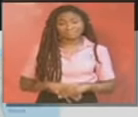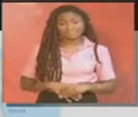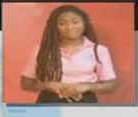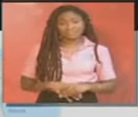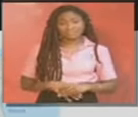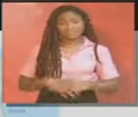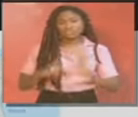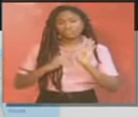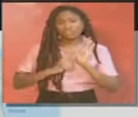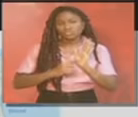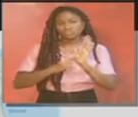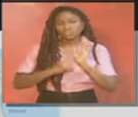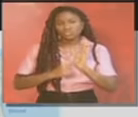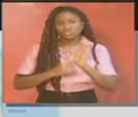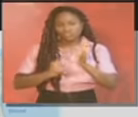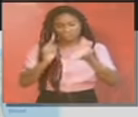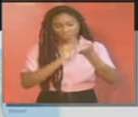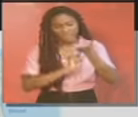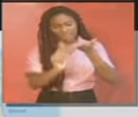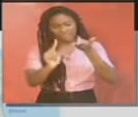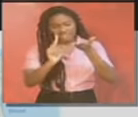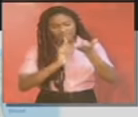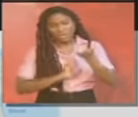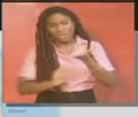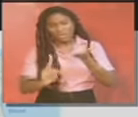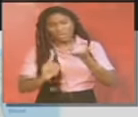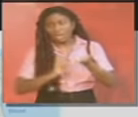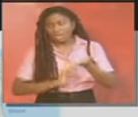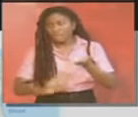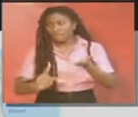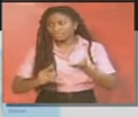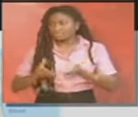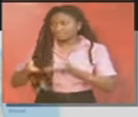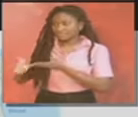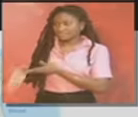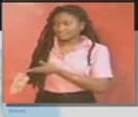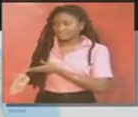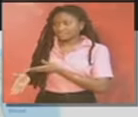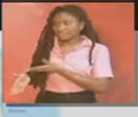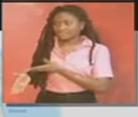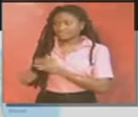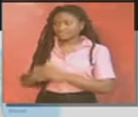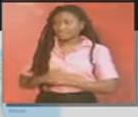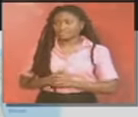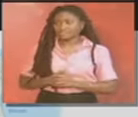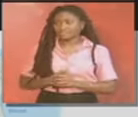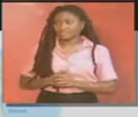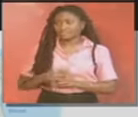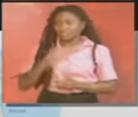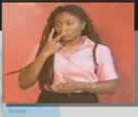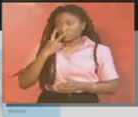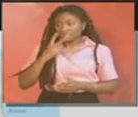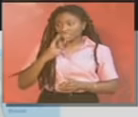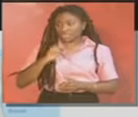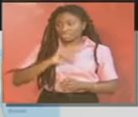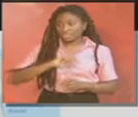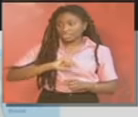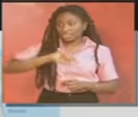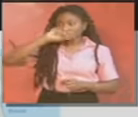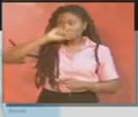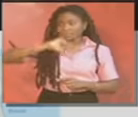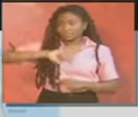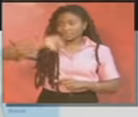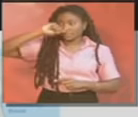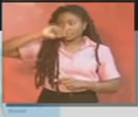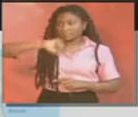the changes week by week. The graph that we're seeing to the left-hand side of this map shows us the number